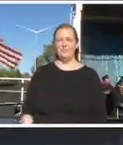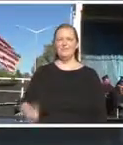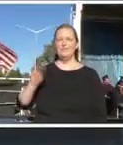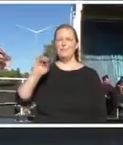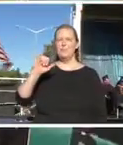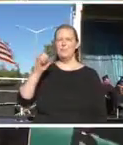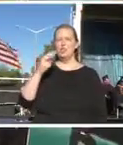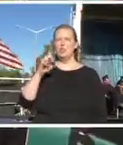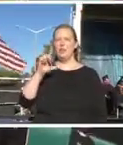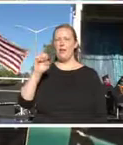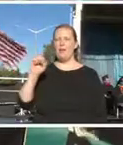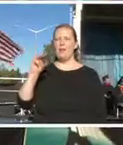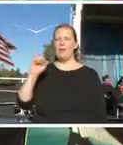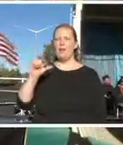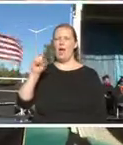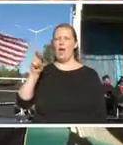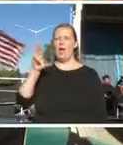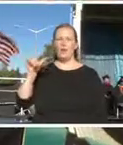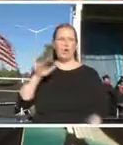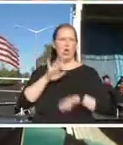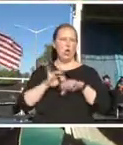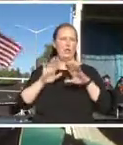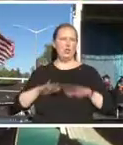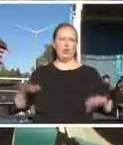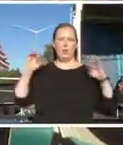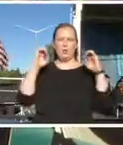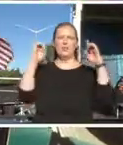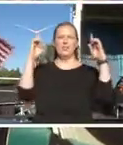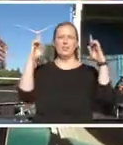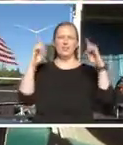Michelle Mallory, early childhood education.